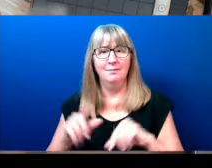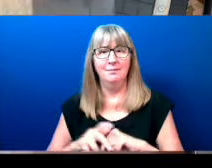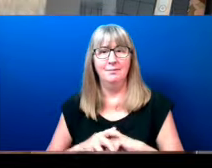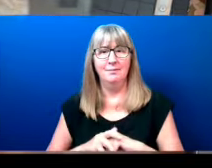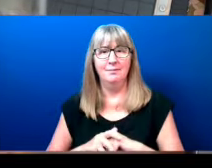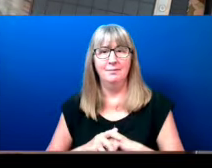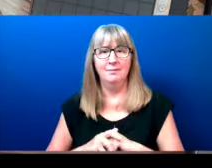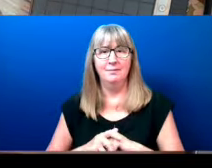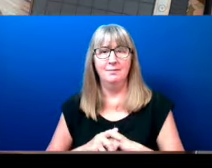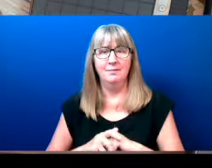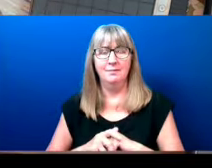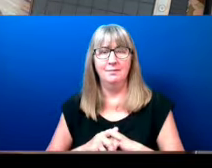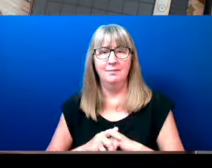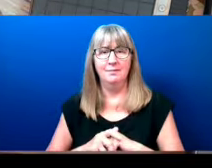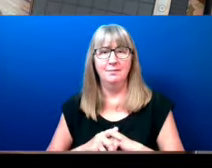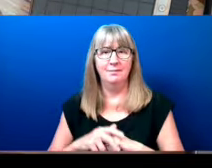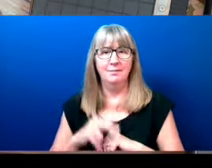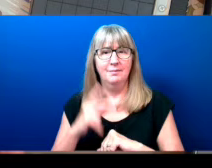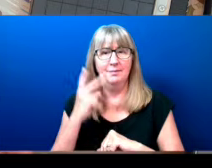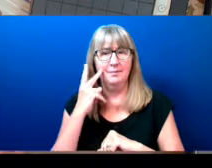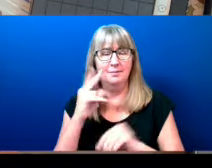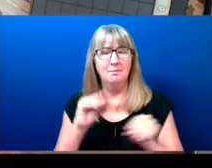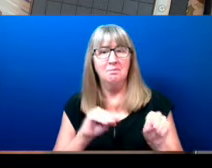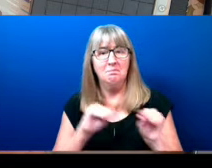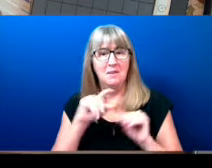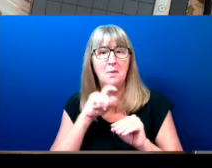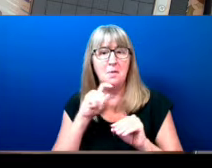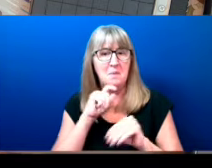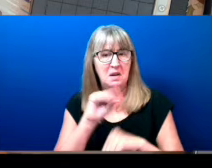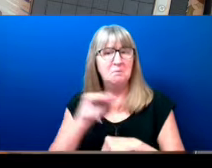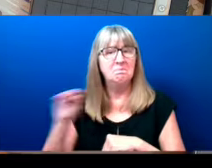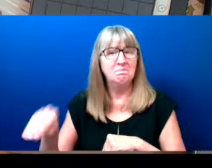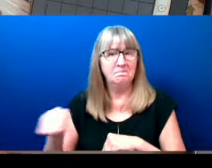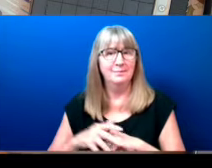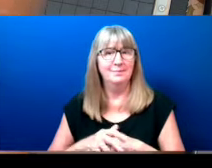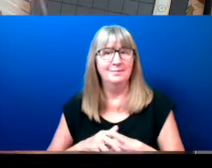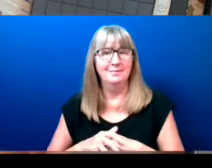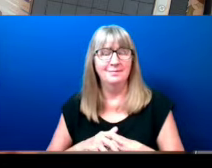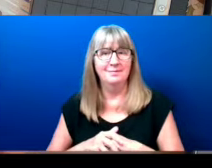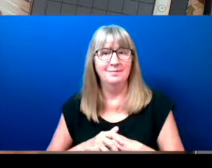And you can see they popped out. There's my dies.